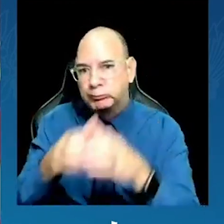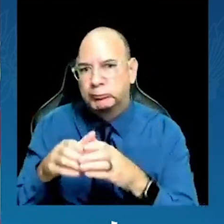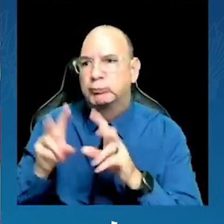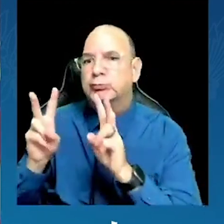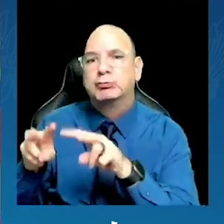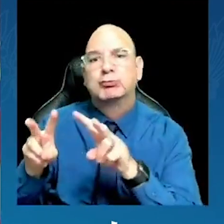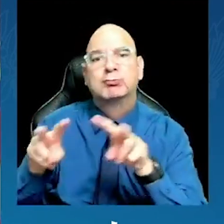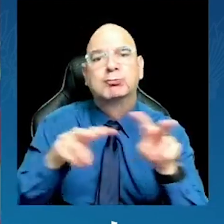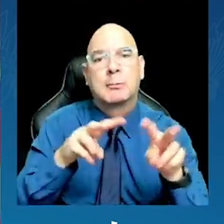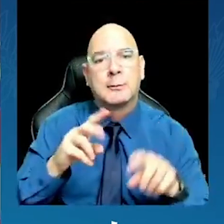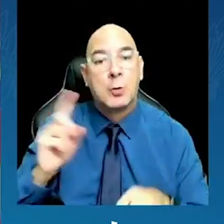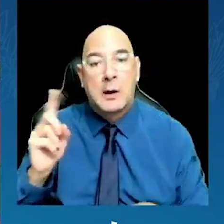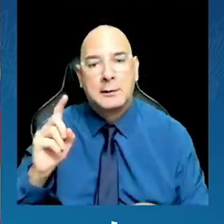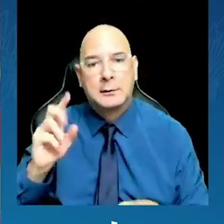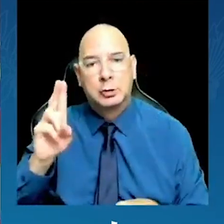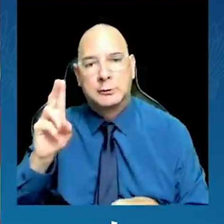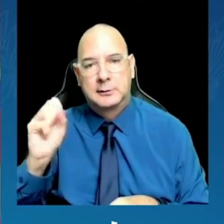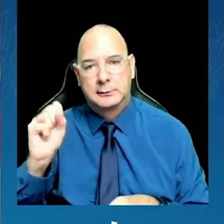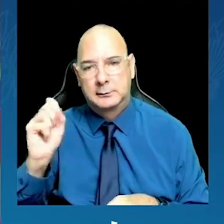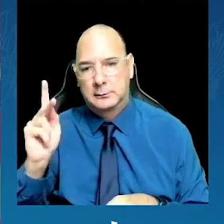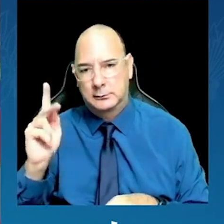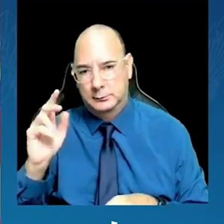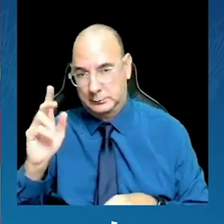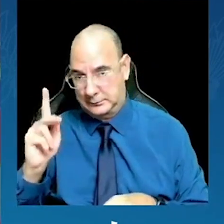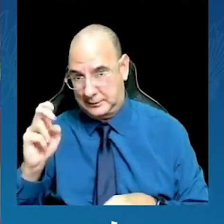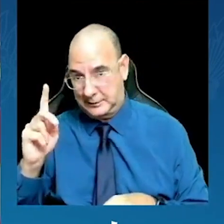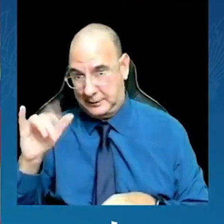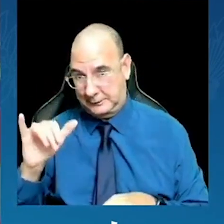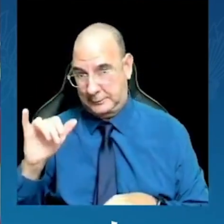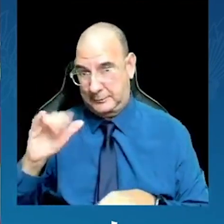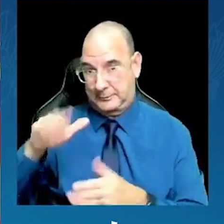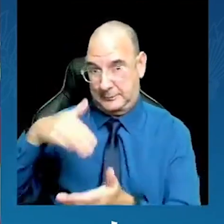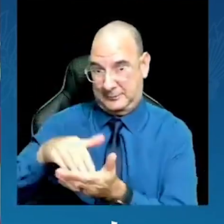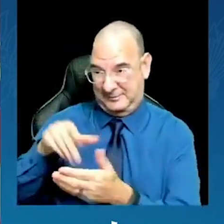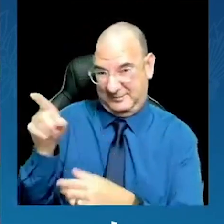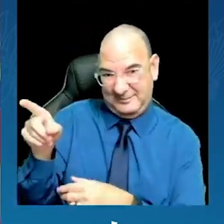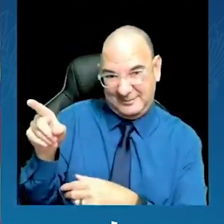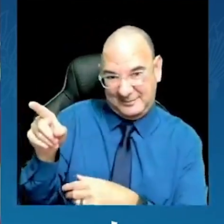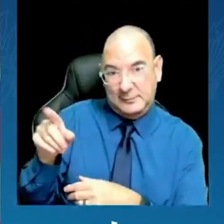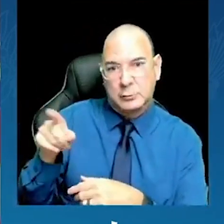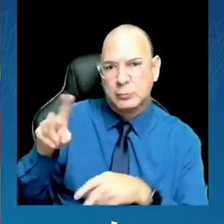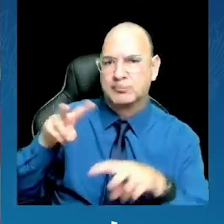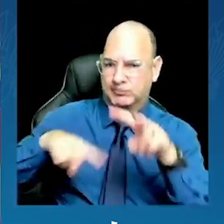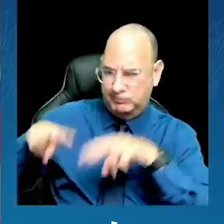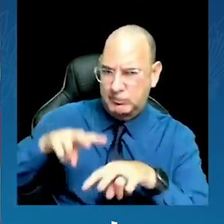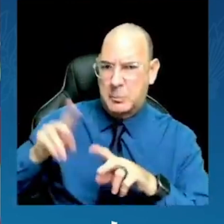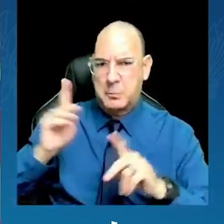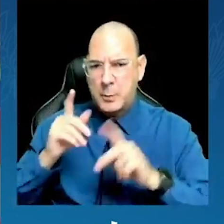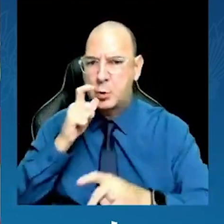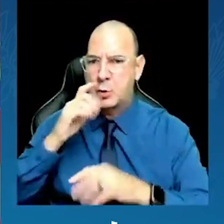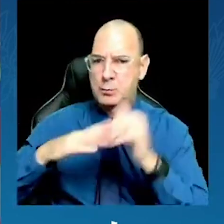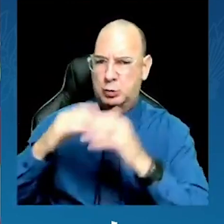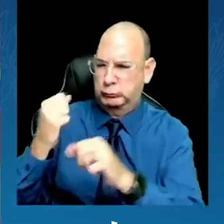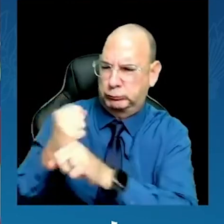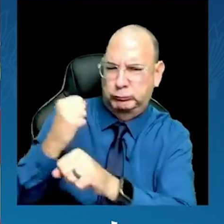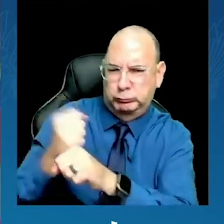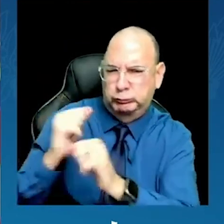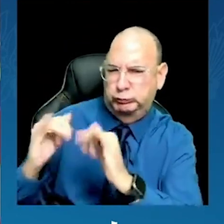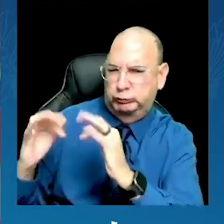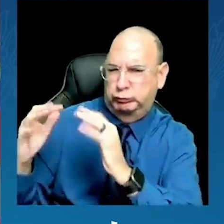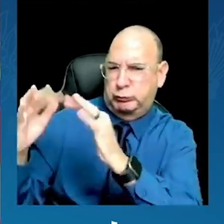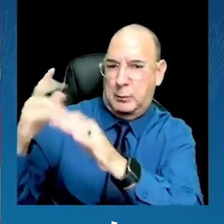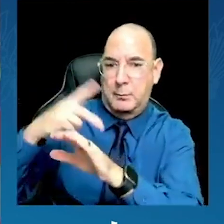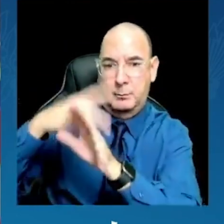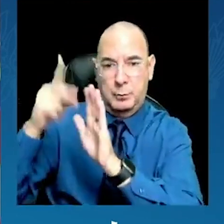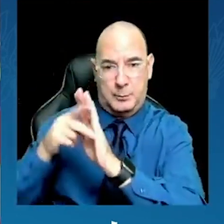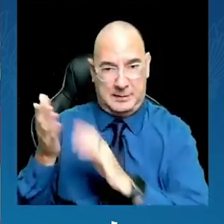met some of the people who are building the future of the American space program. And as you might